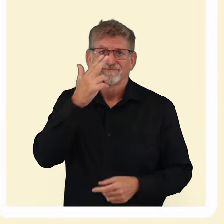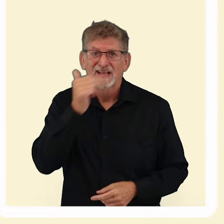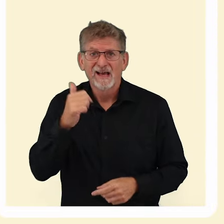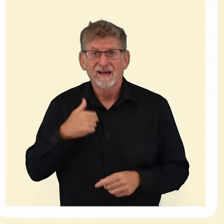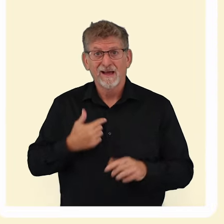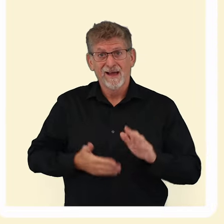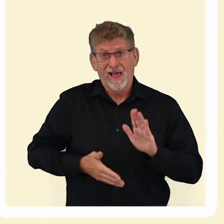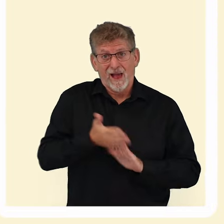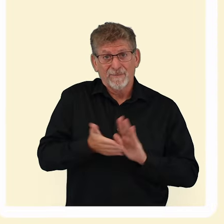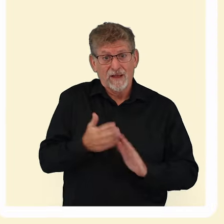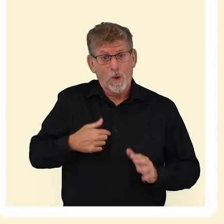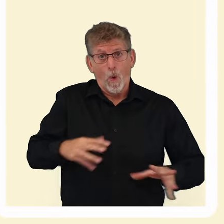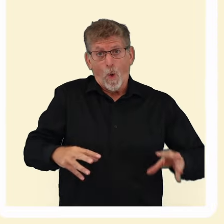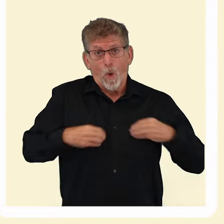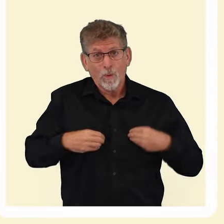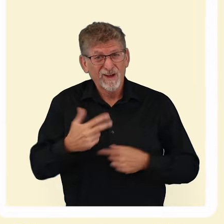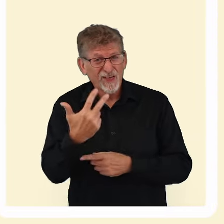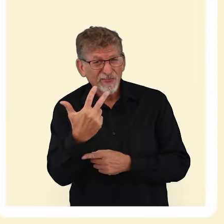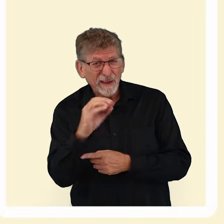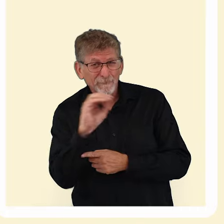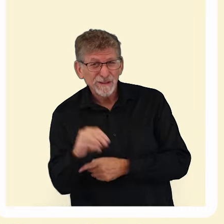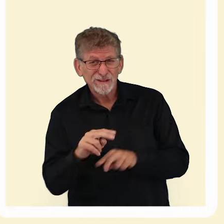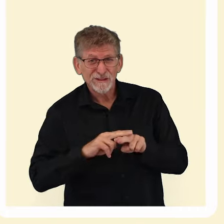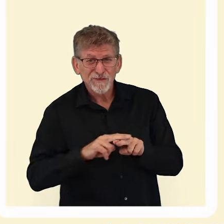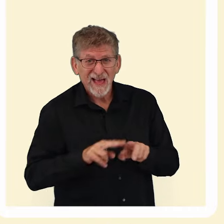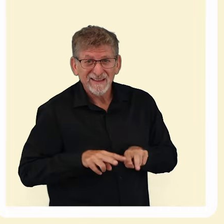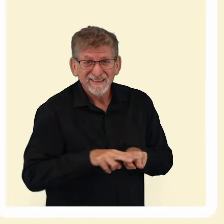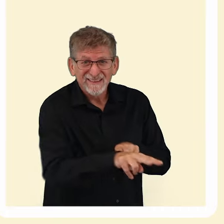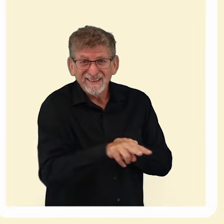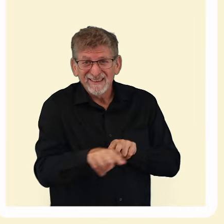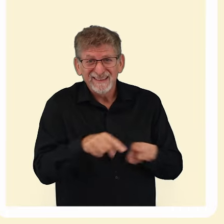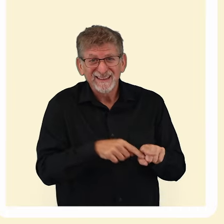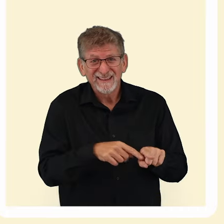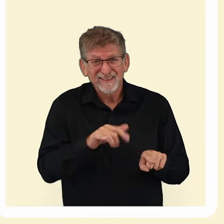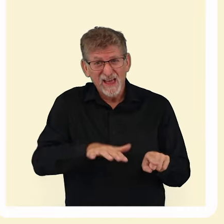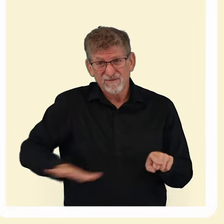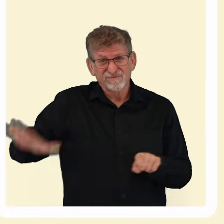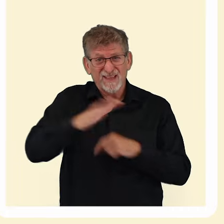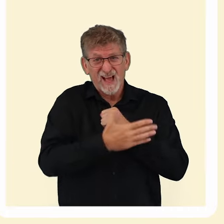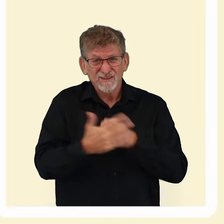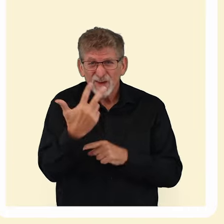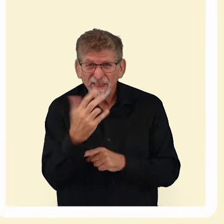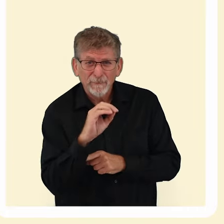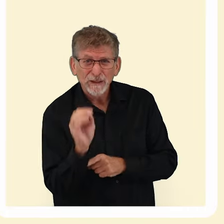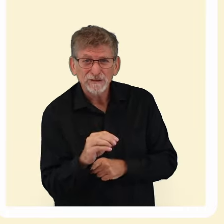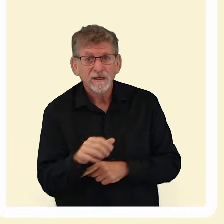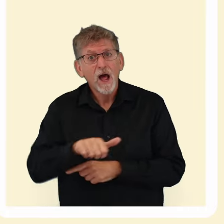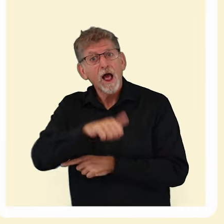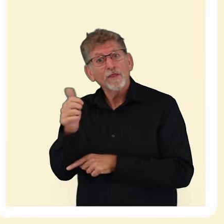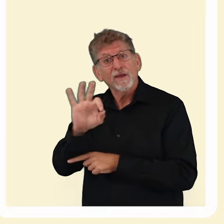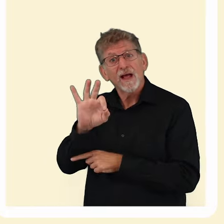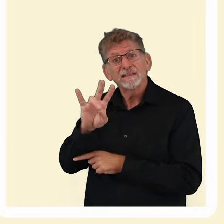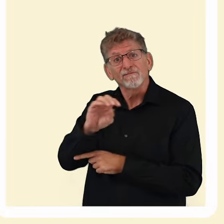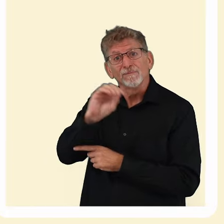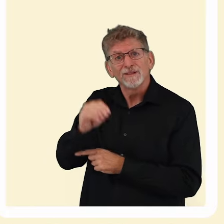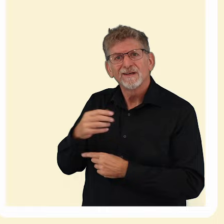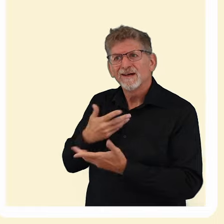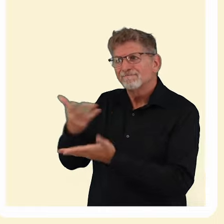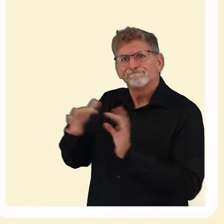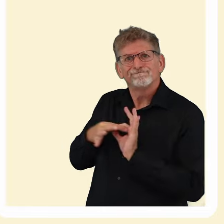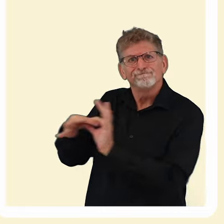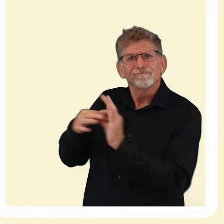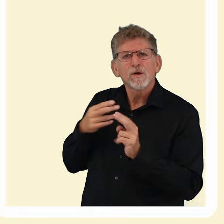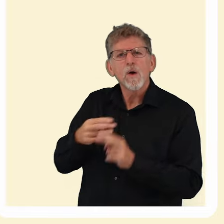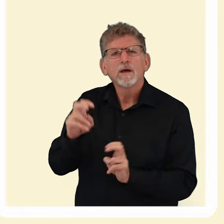tracks on which we operate across the country. The other 97, we operate on what we call host railways. They're freight